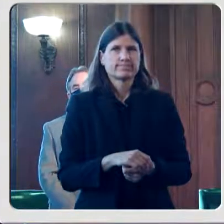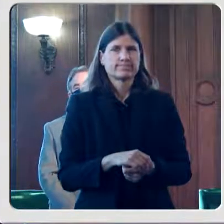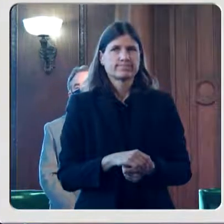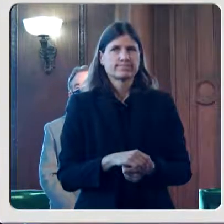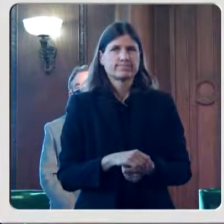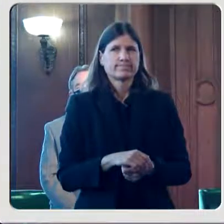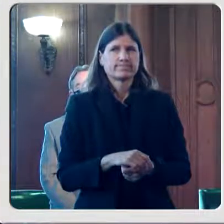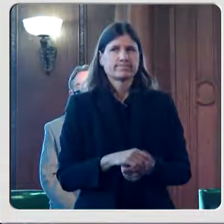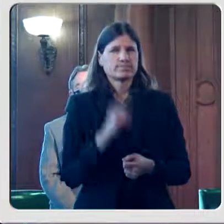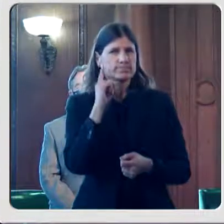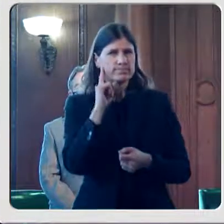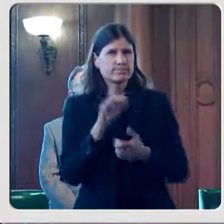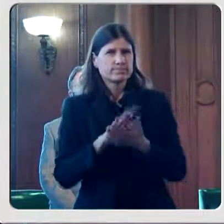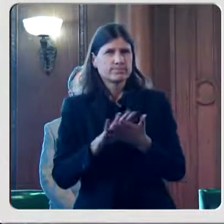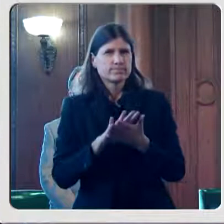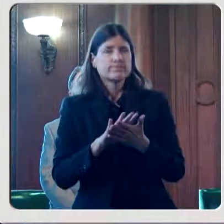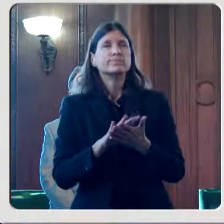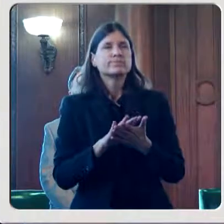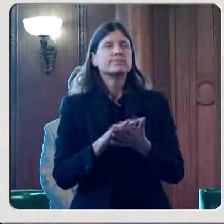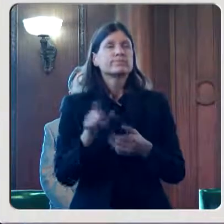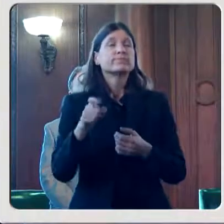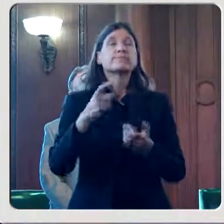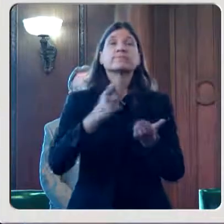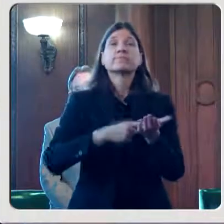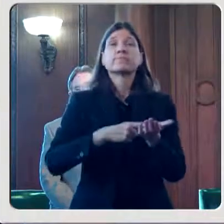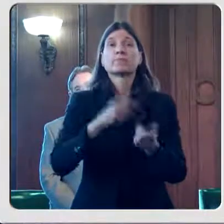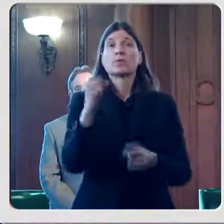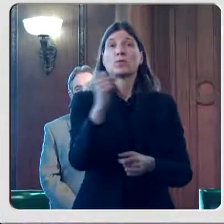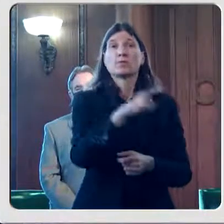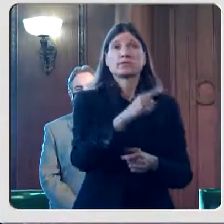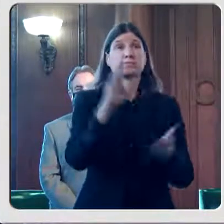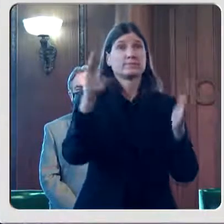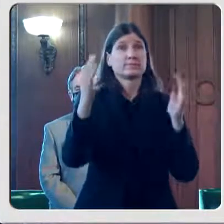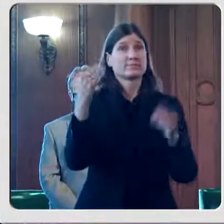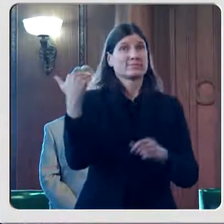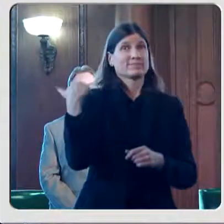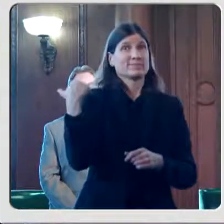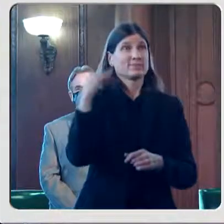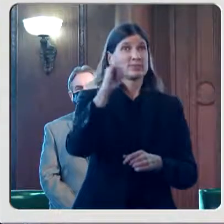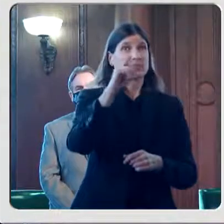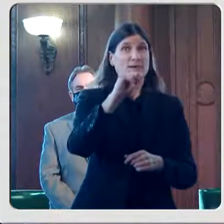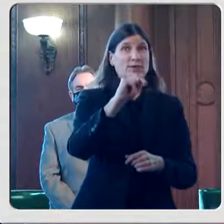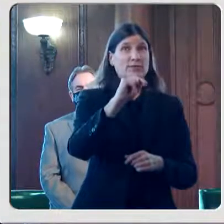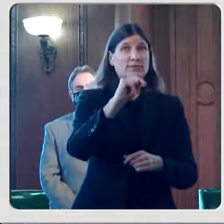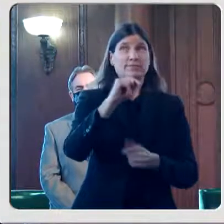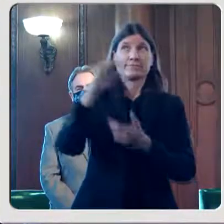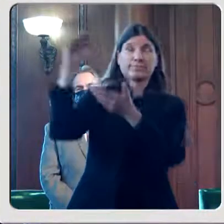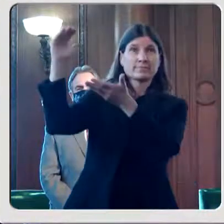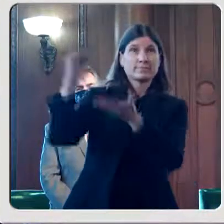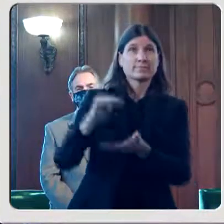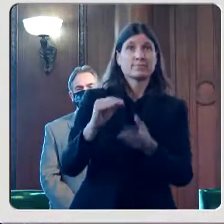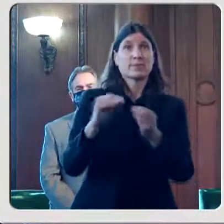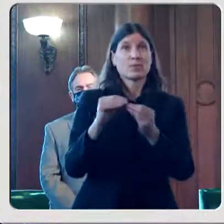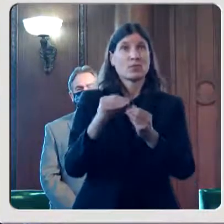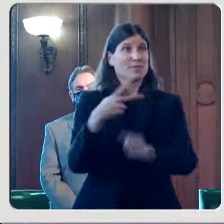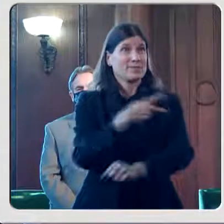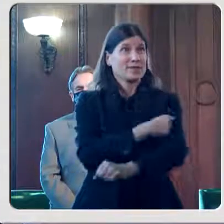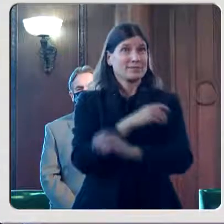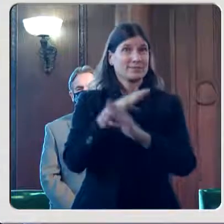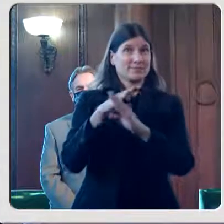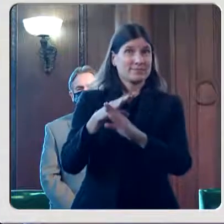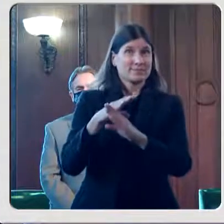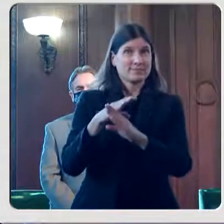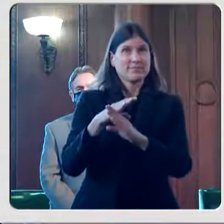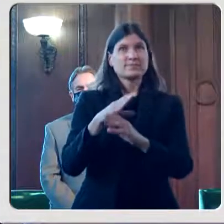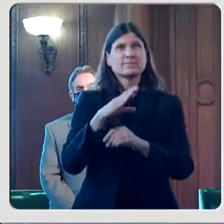than you were a few weeks ago? And how far in advance do you know how much you're getting so